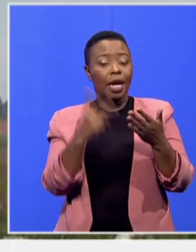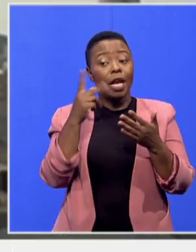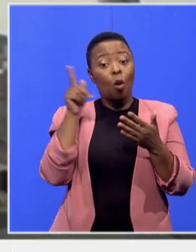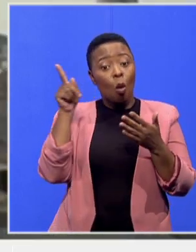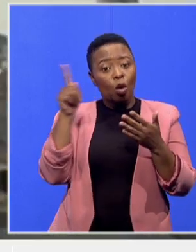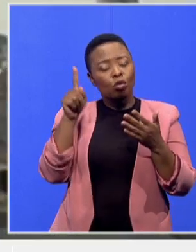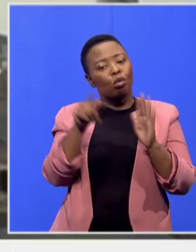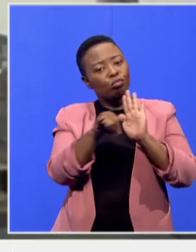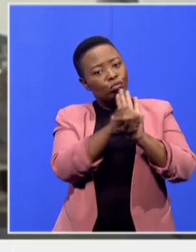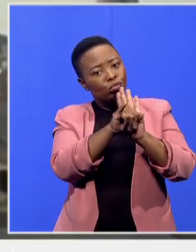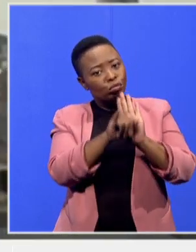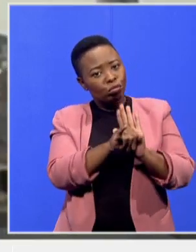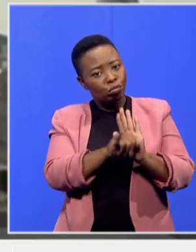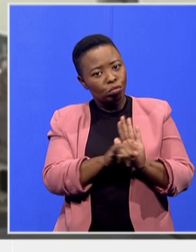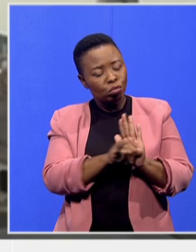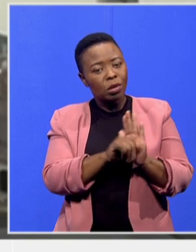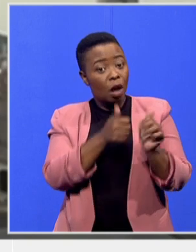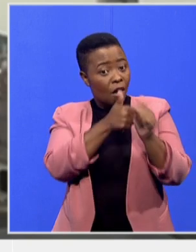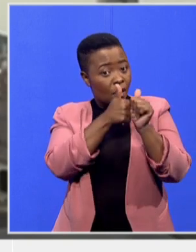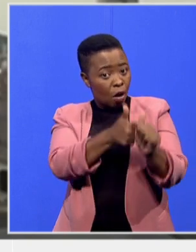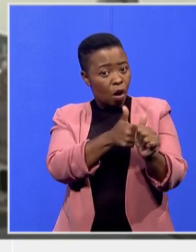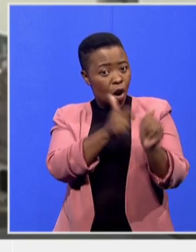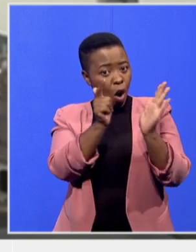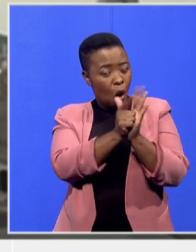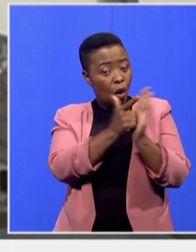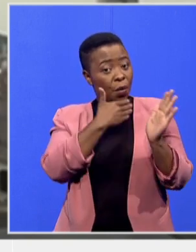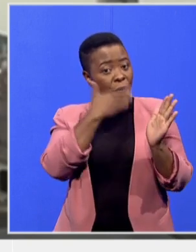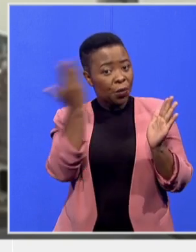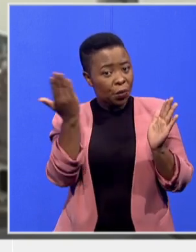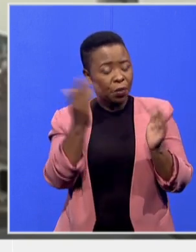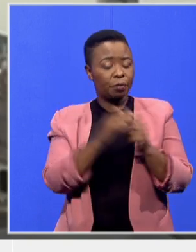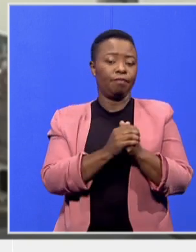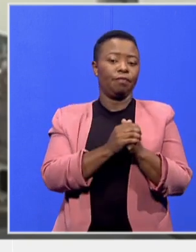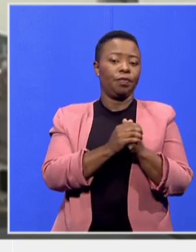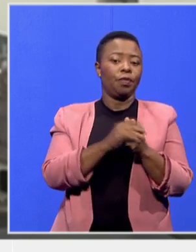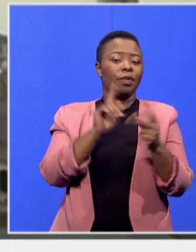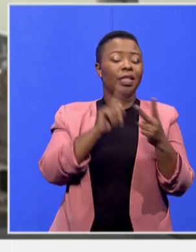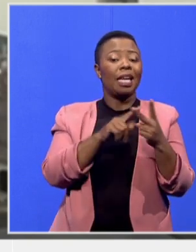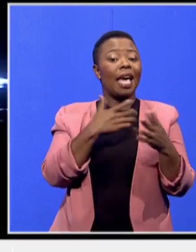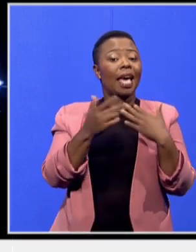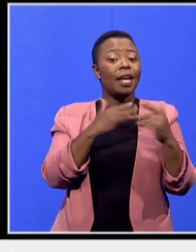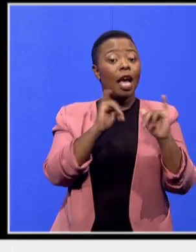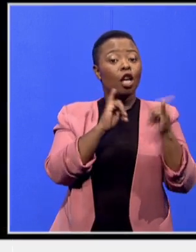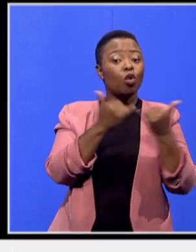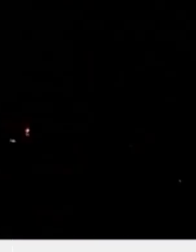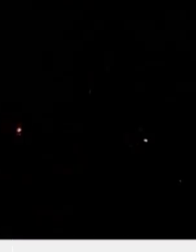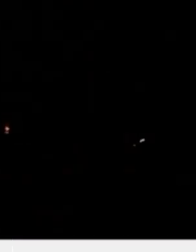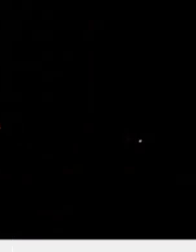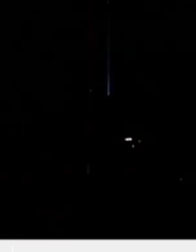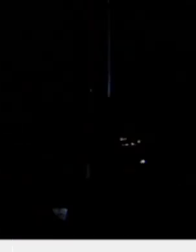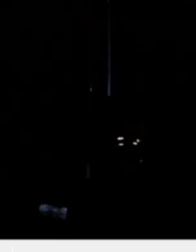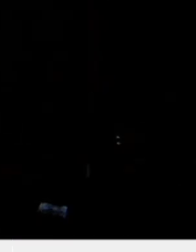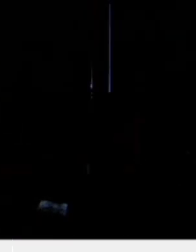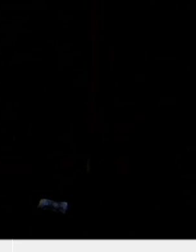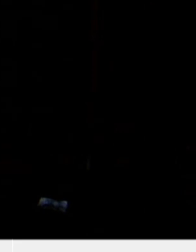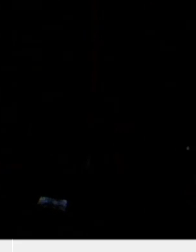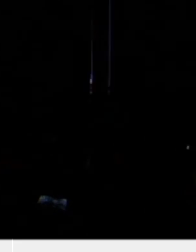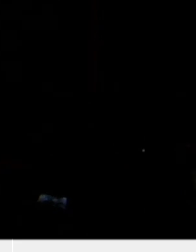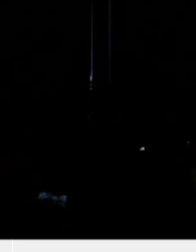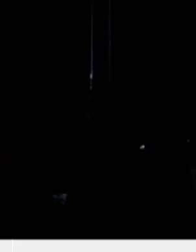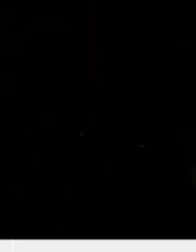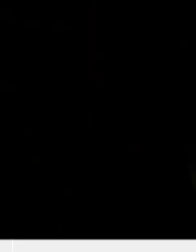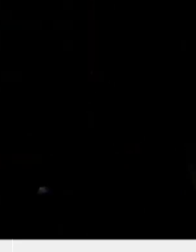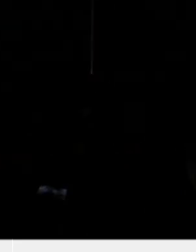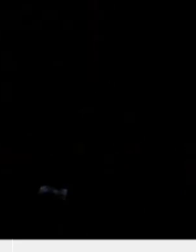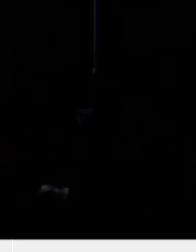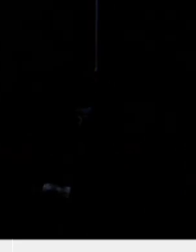there's any irregularities or anything that Eskom should report, which Eskom has not reported on. So that is how it is